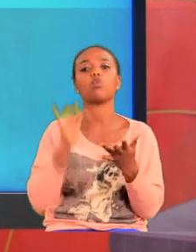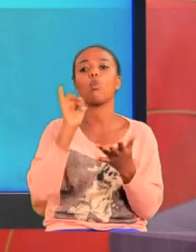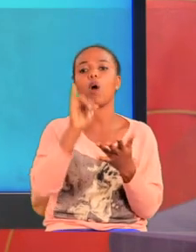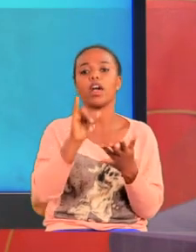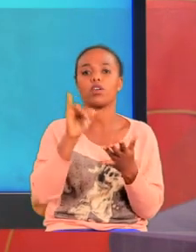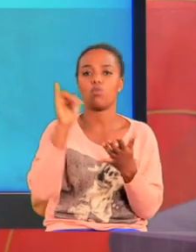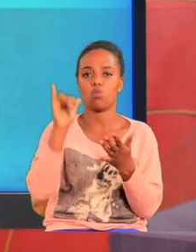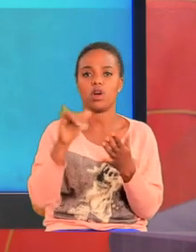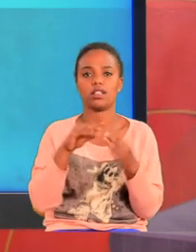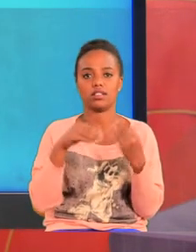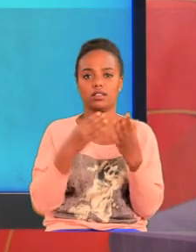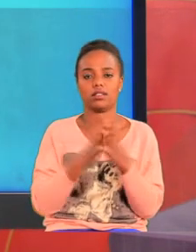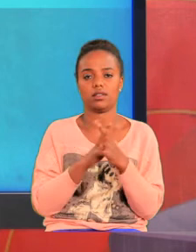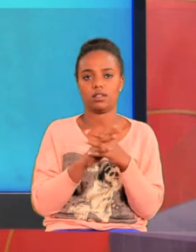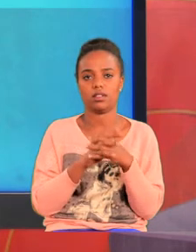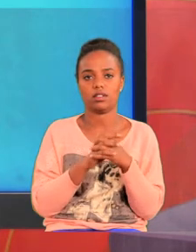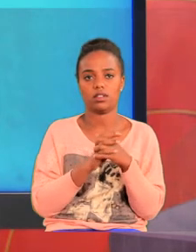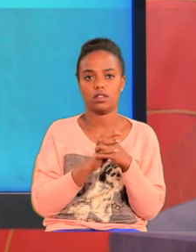any y.